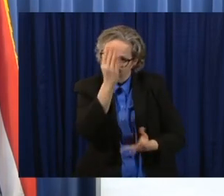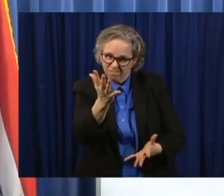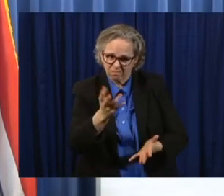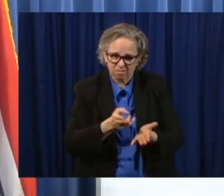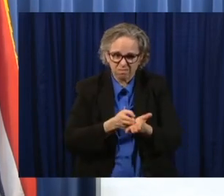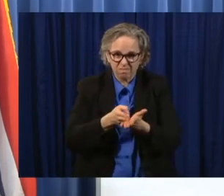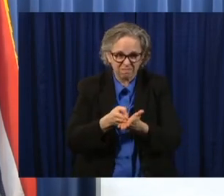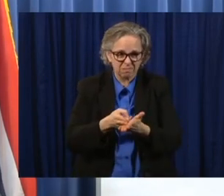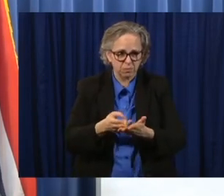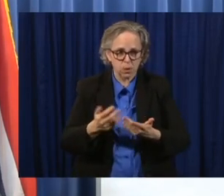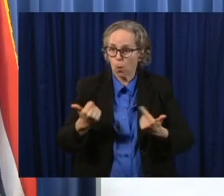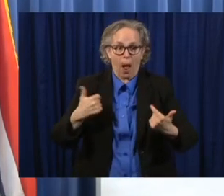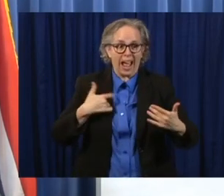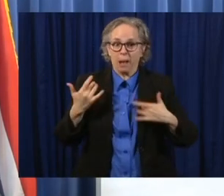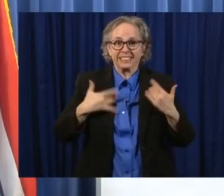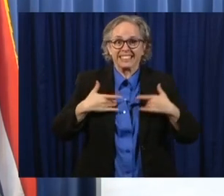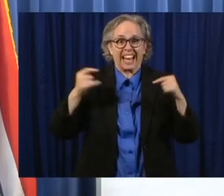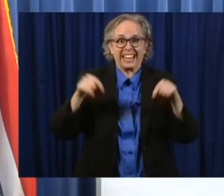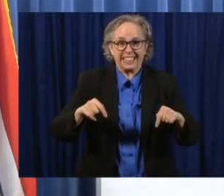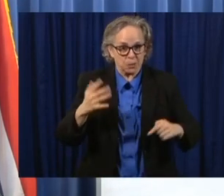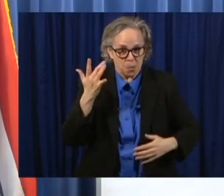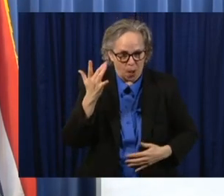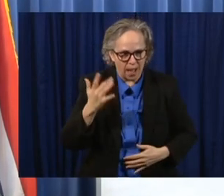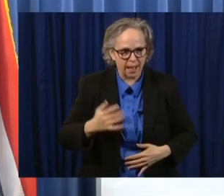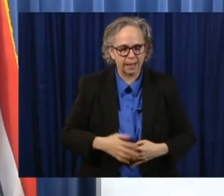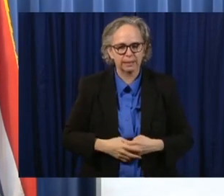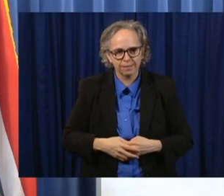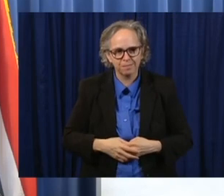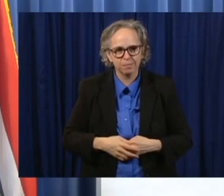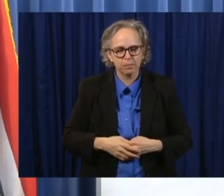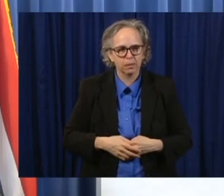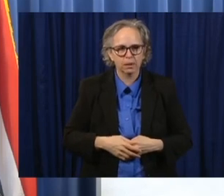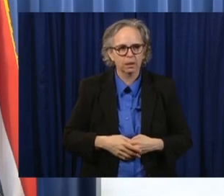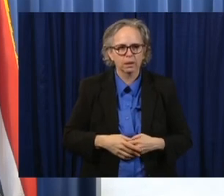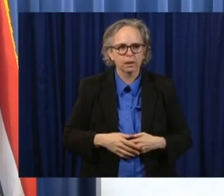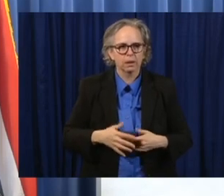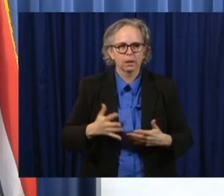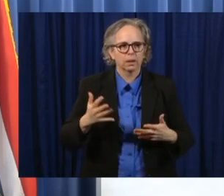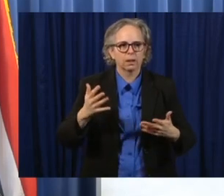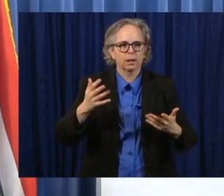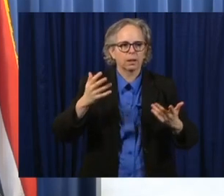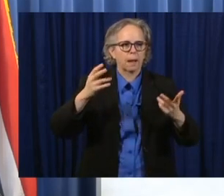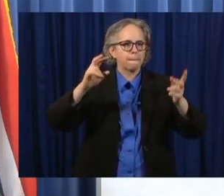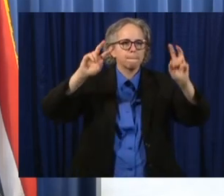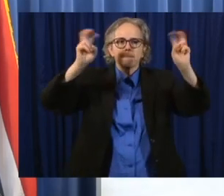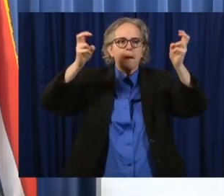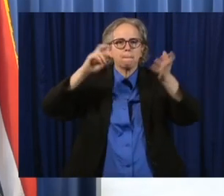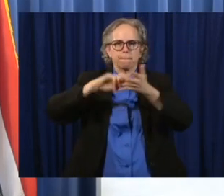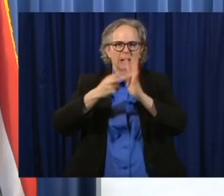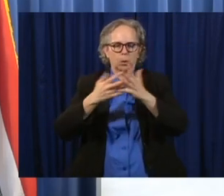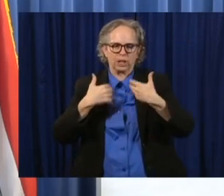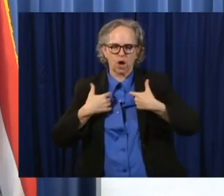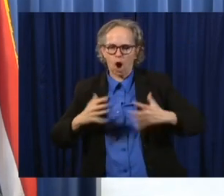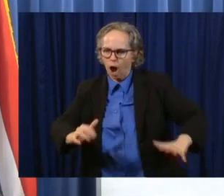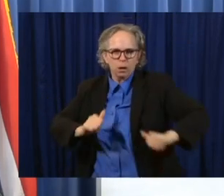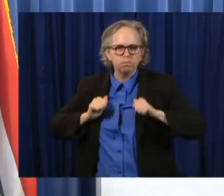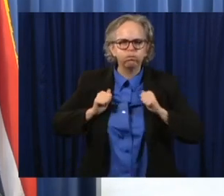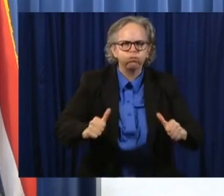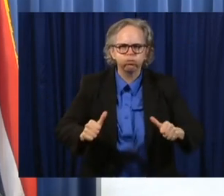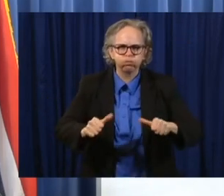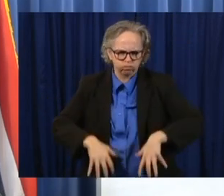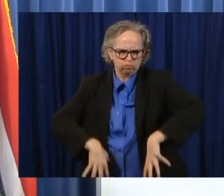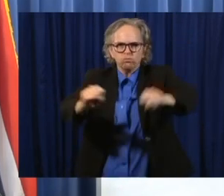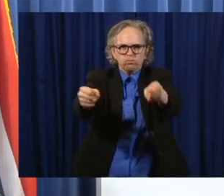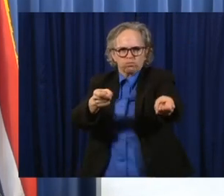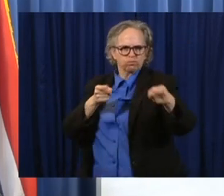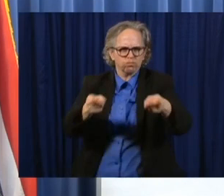so excited is it's going to enable us to really go on the offensive as we attack the virus. The virus will